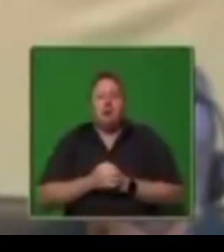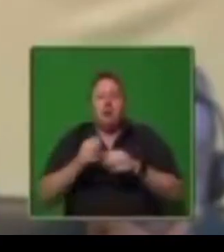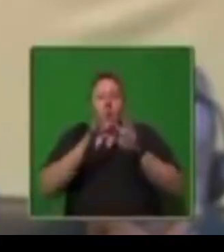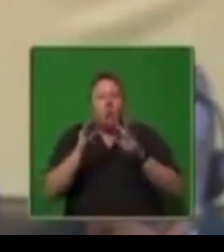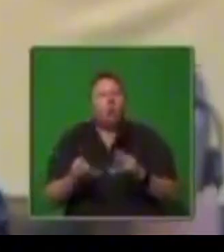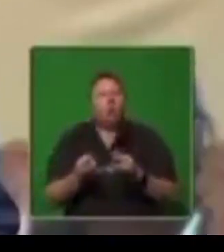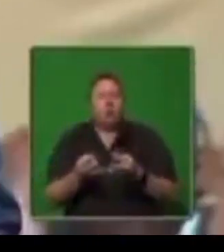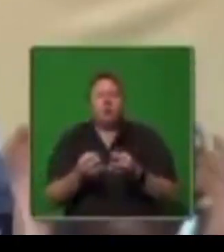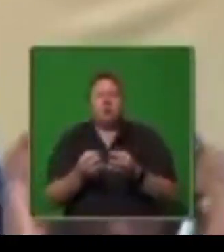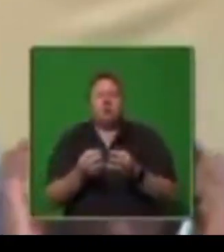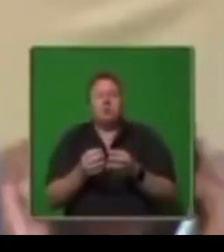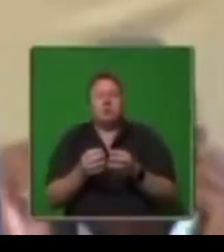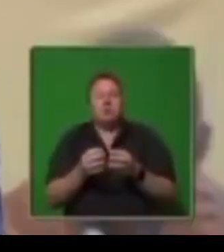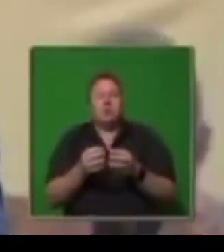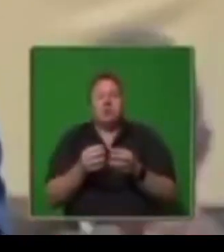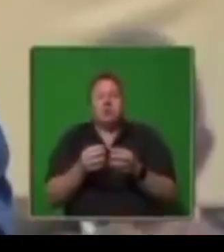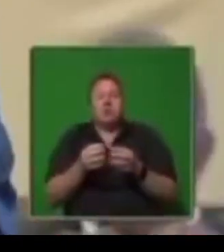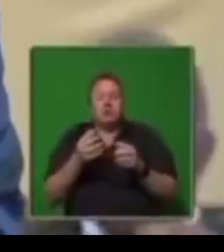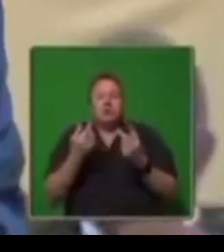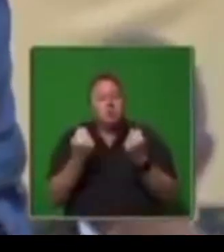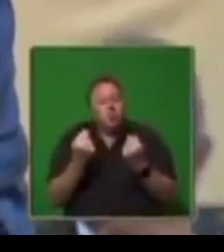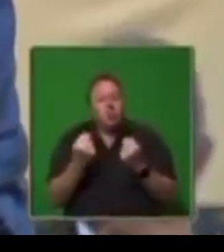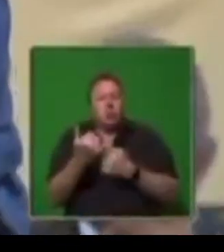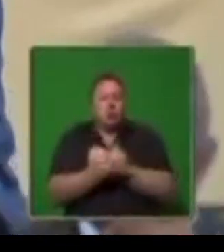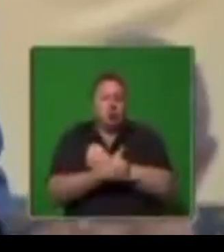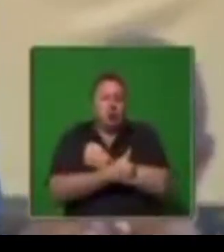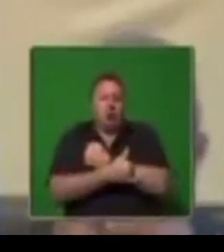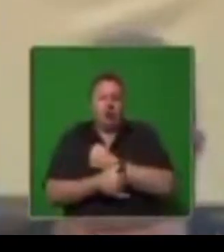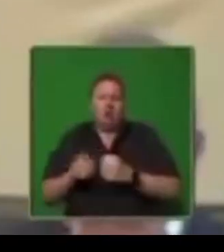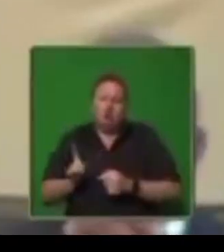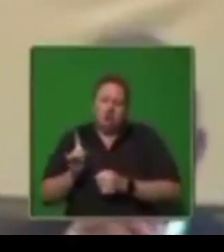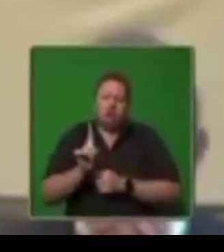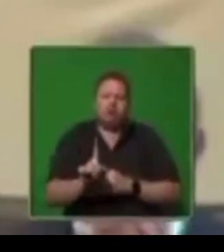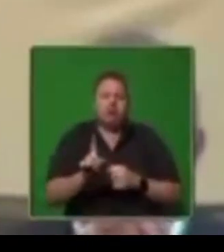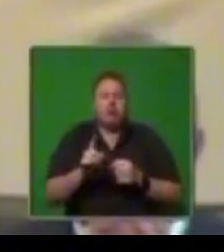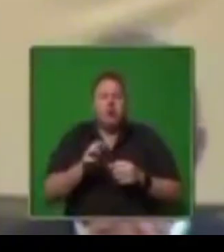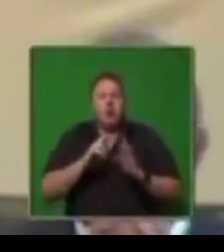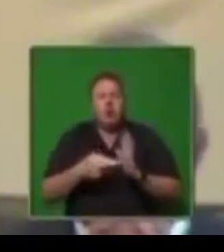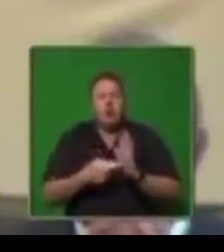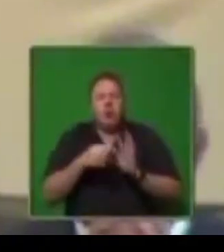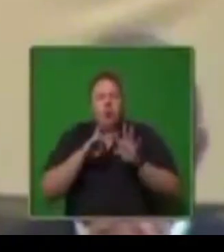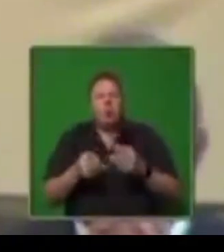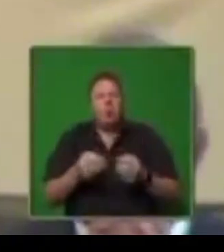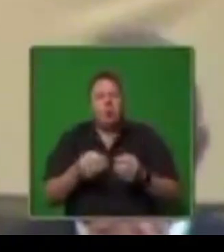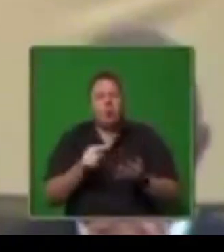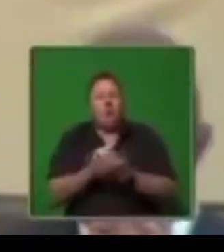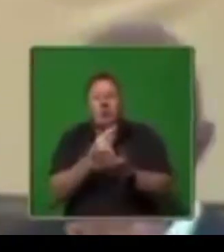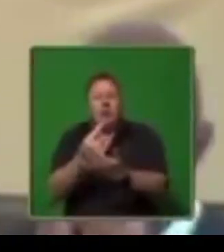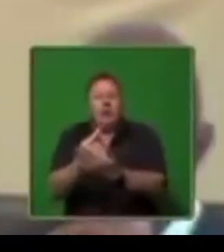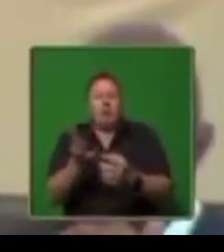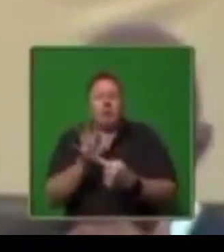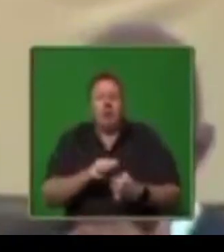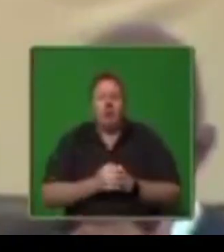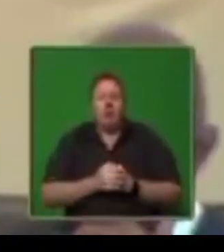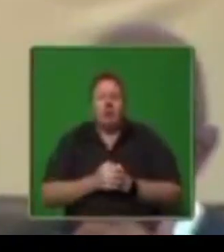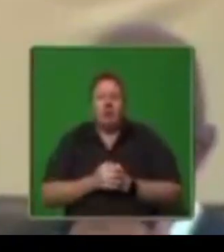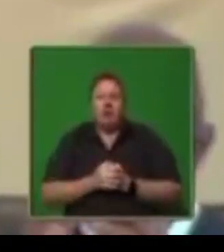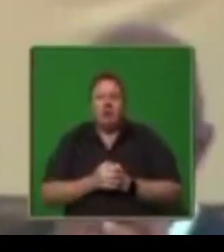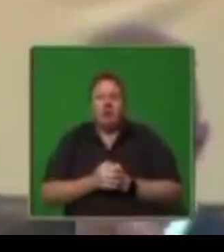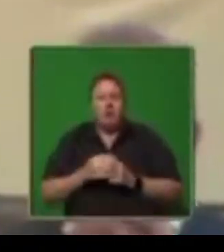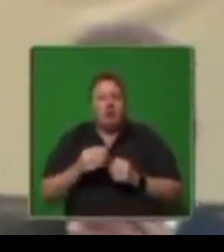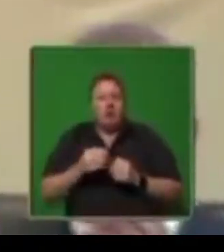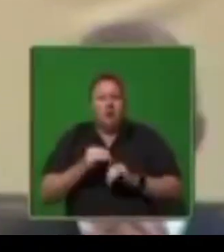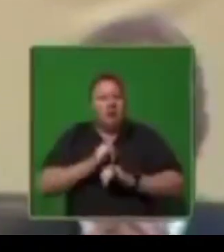in which new countries are emerging to play a greater role in global affairs. We are seeing intensifying